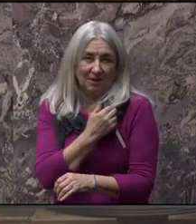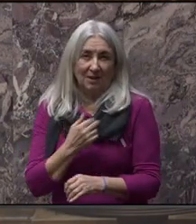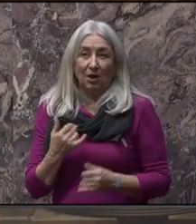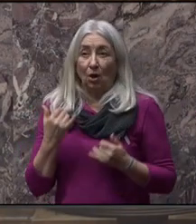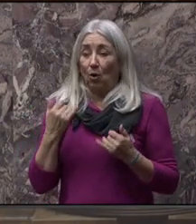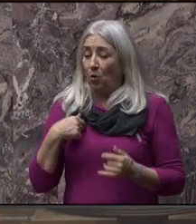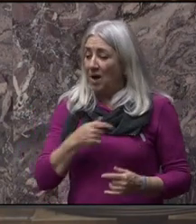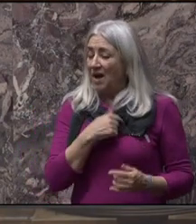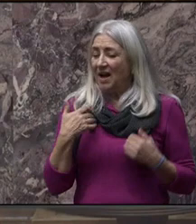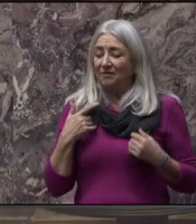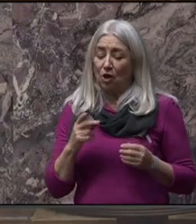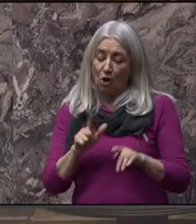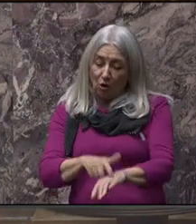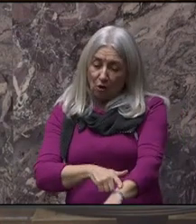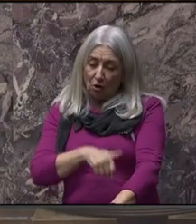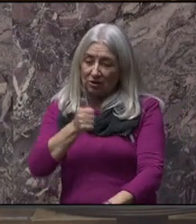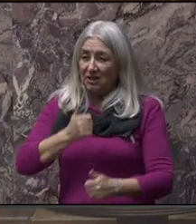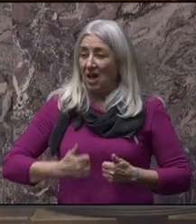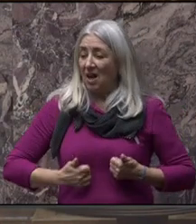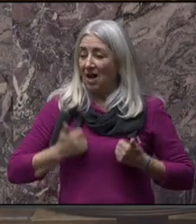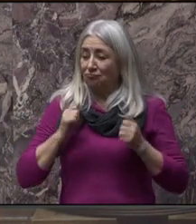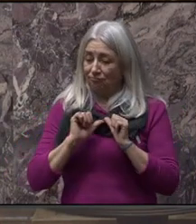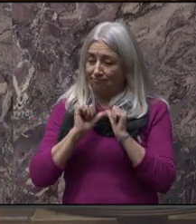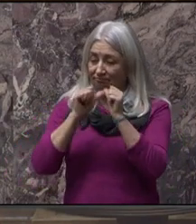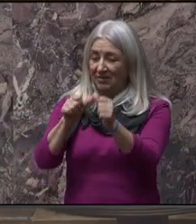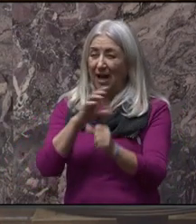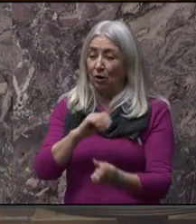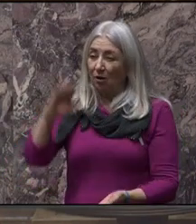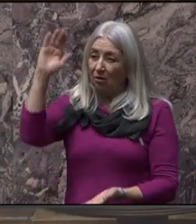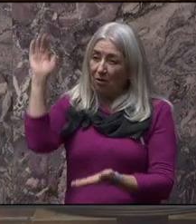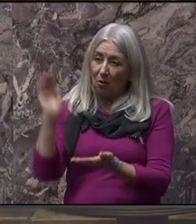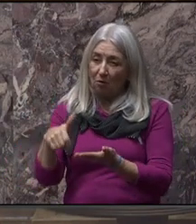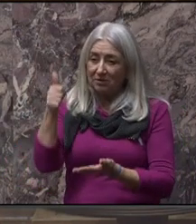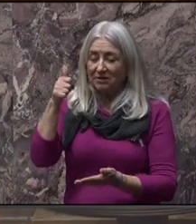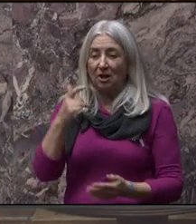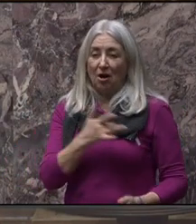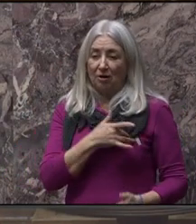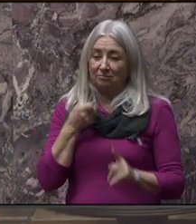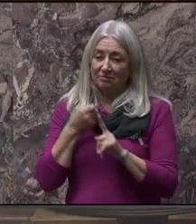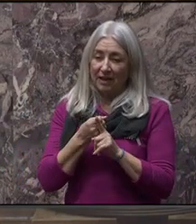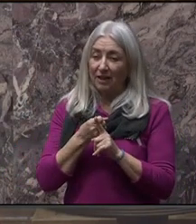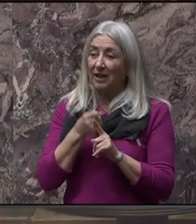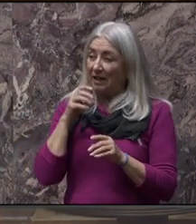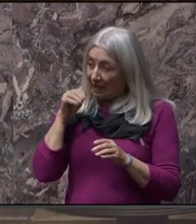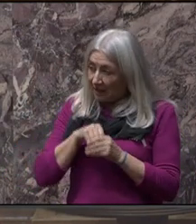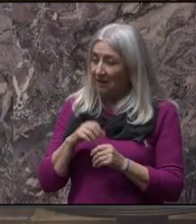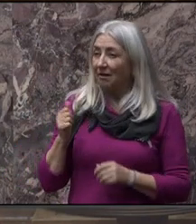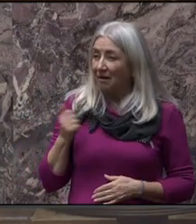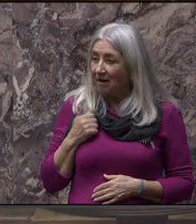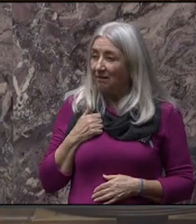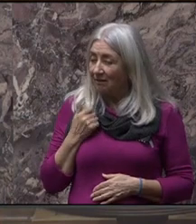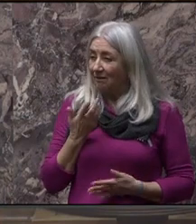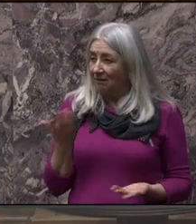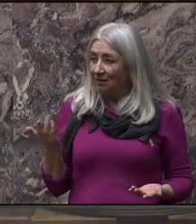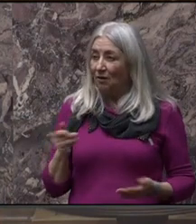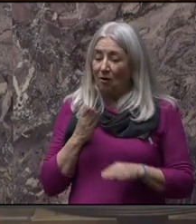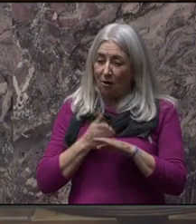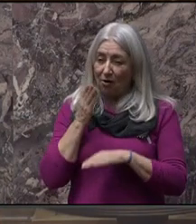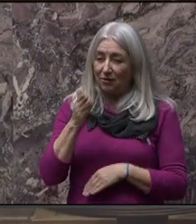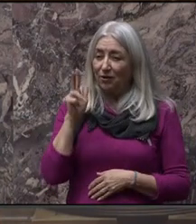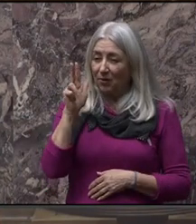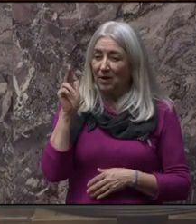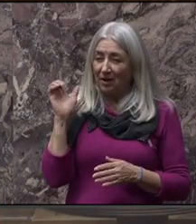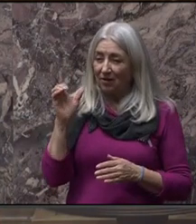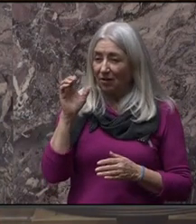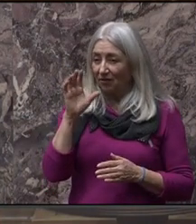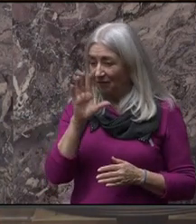life expectancy and lowest heart attack rates in Canada. It's measured in the over 3,800 British